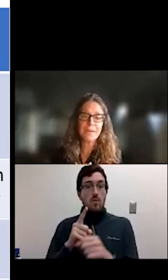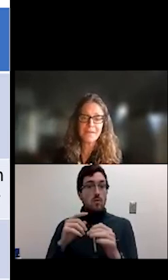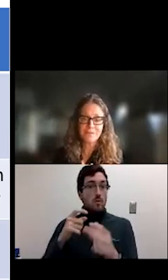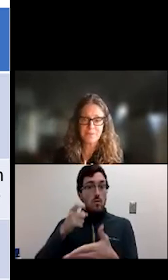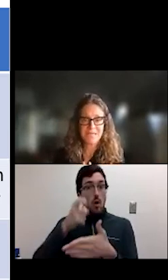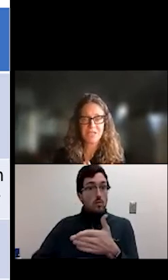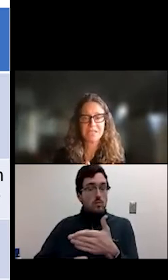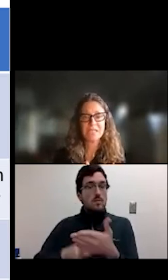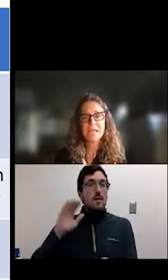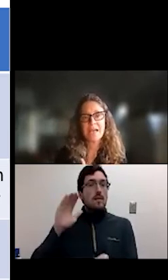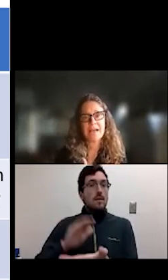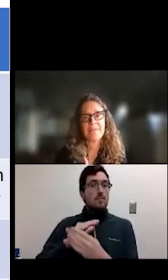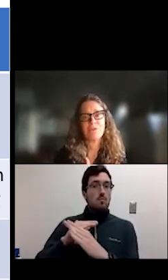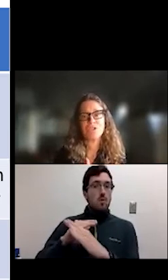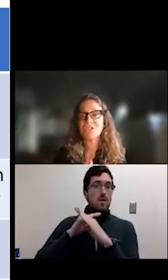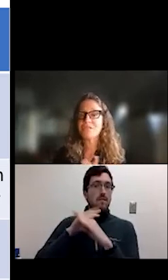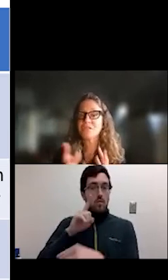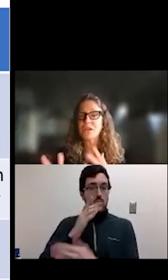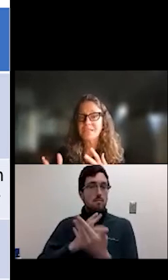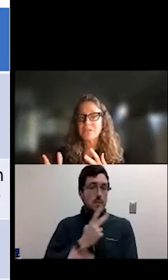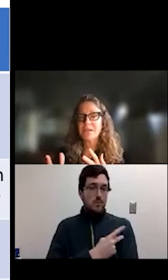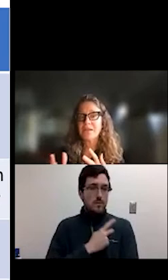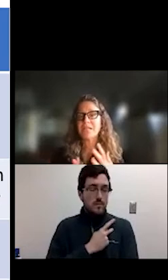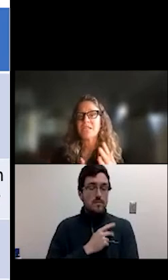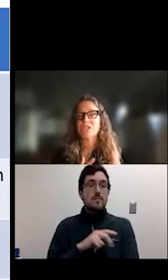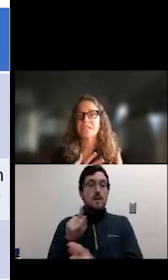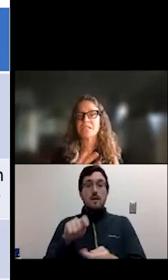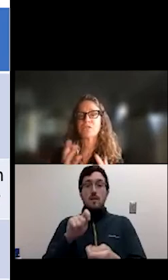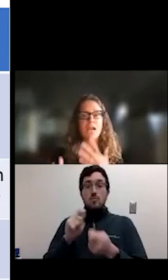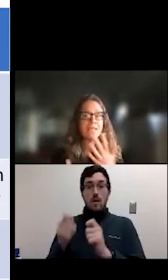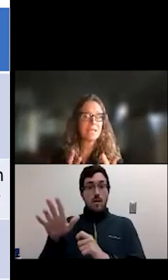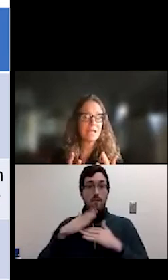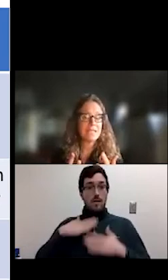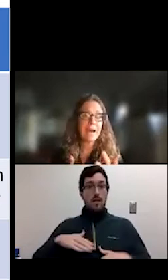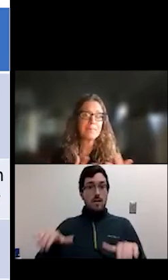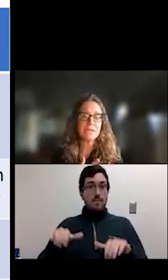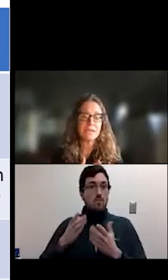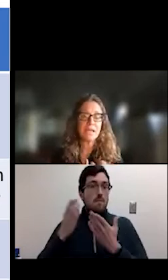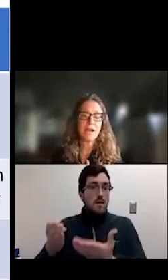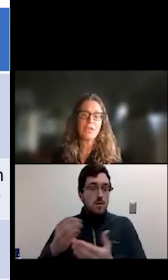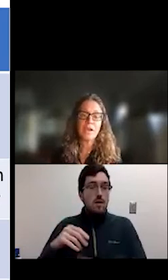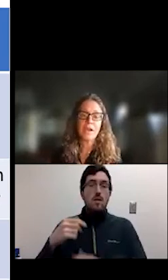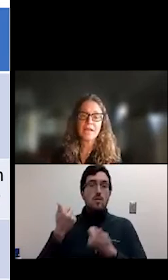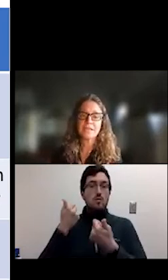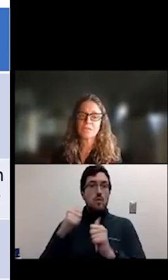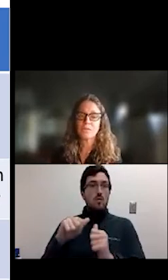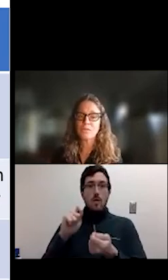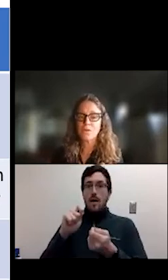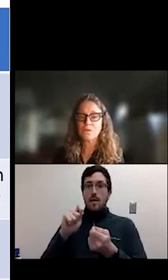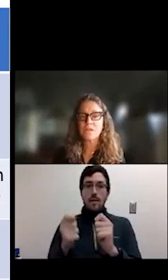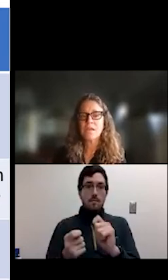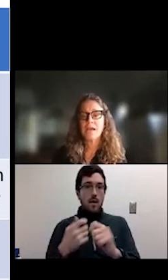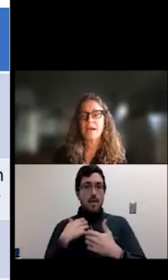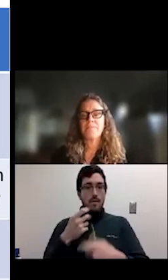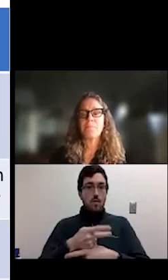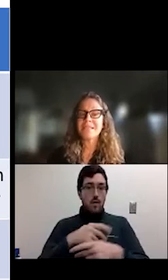less prohibitive to patients. They're changing physical activity recommendations. They're trying to adapt healthcare access